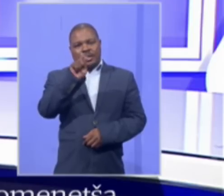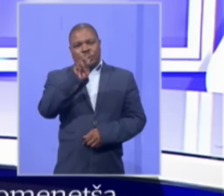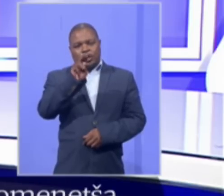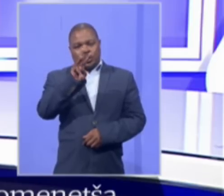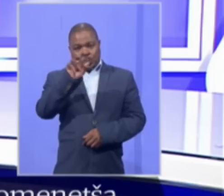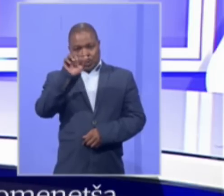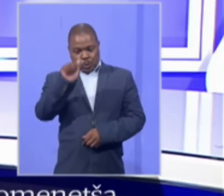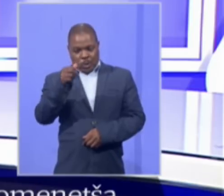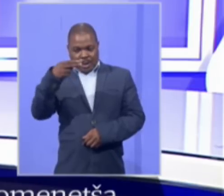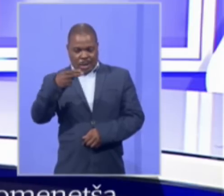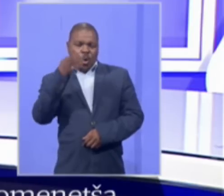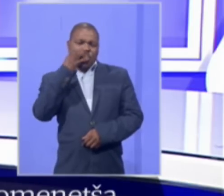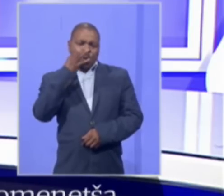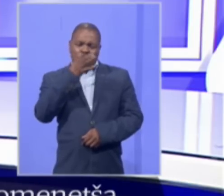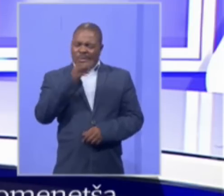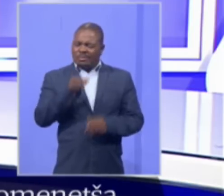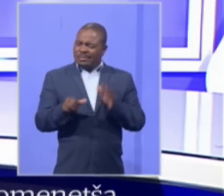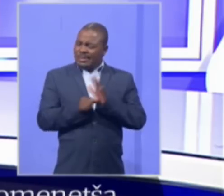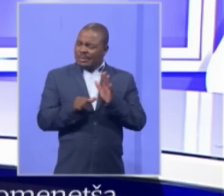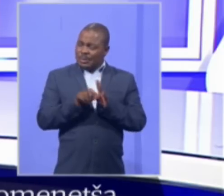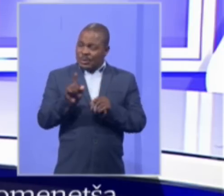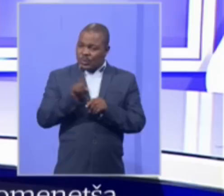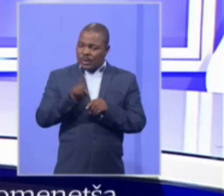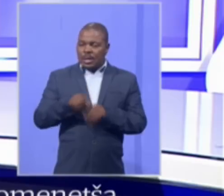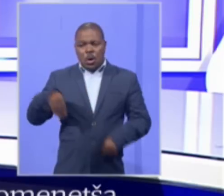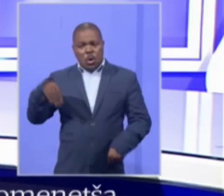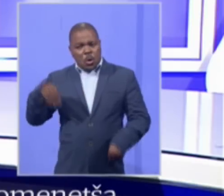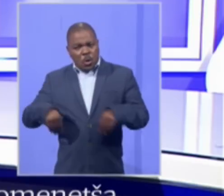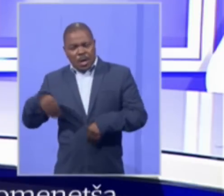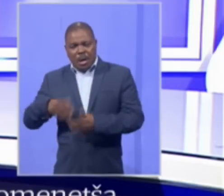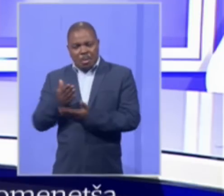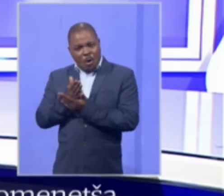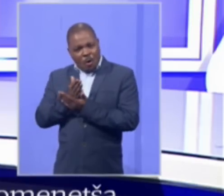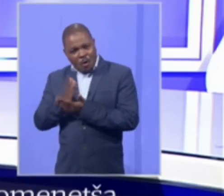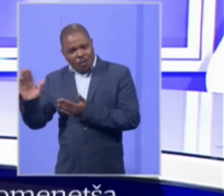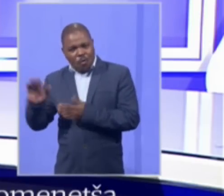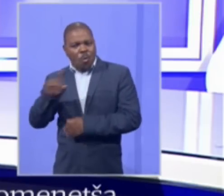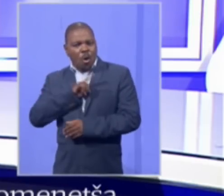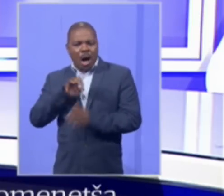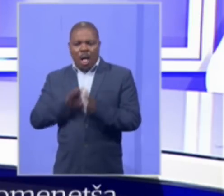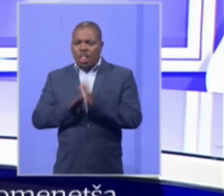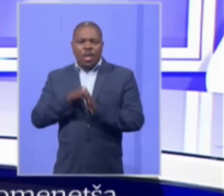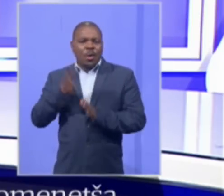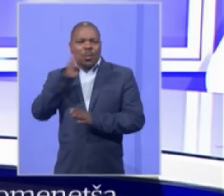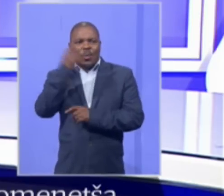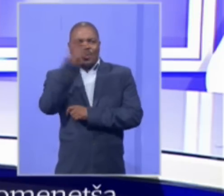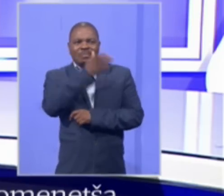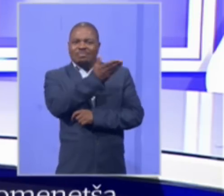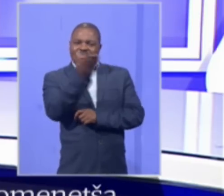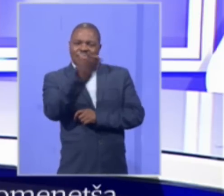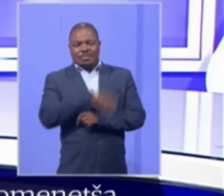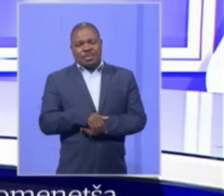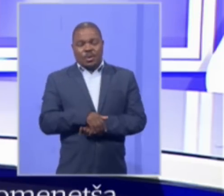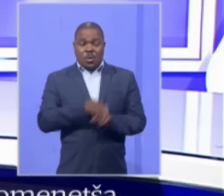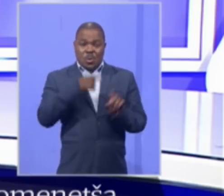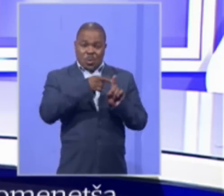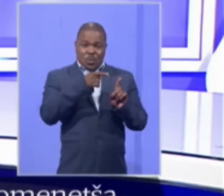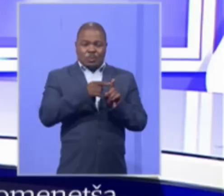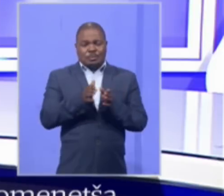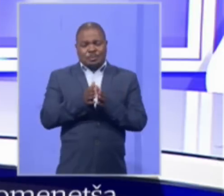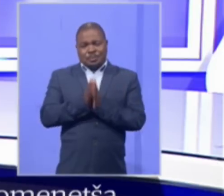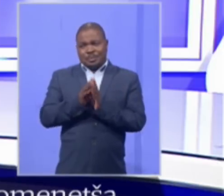go na le nyakego ye ntši ya gore go rarollwe bomenetša bjo bo šitišago tlhabollo ya metsemagae. O ipileditše